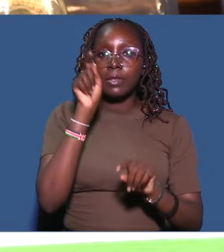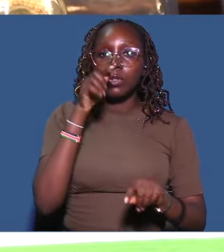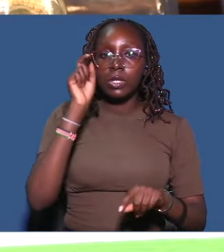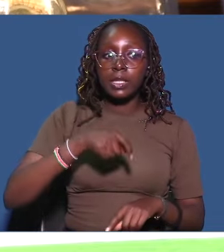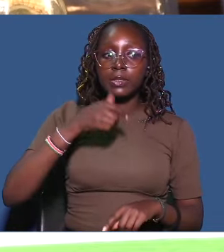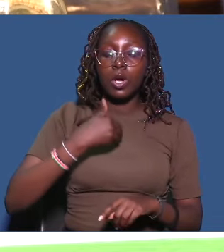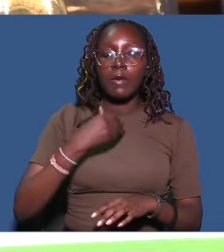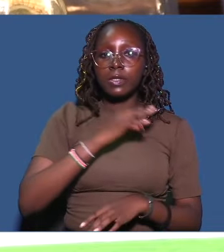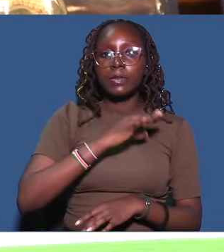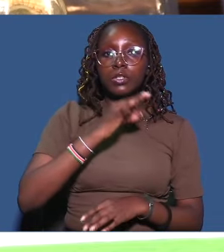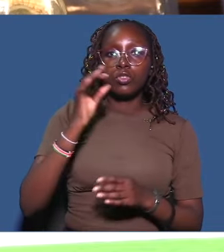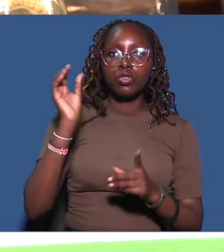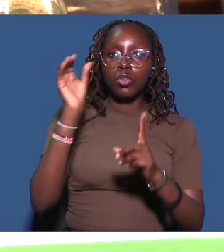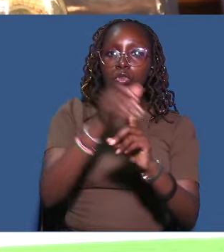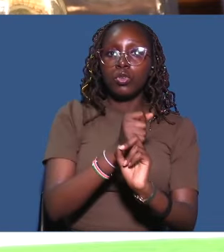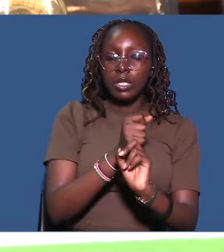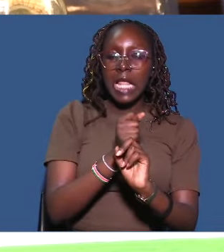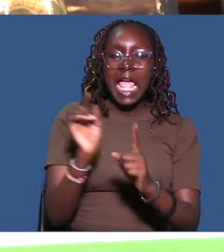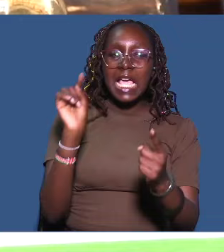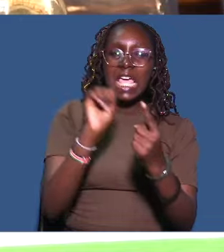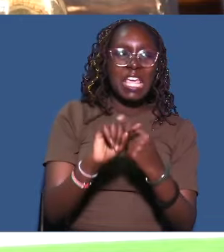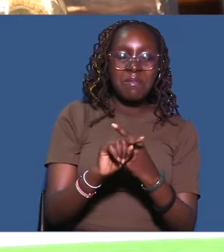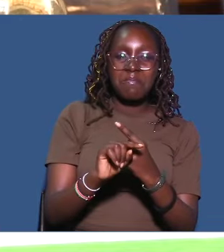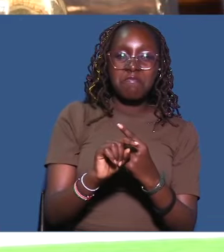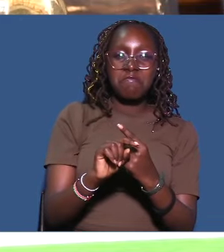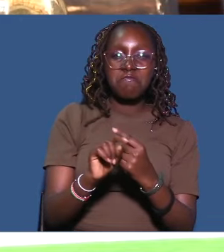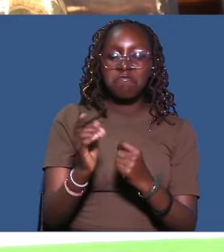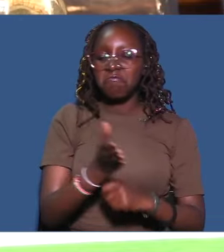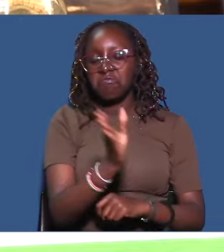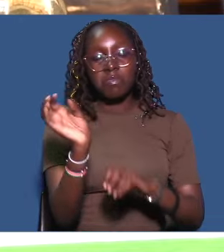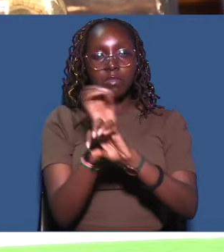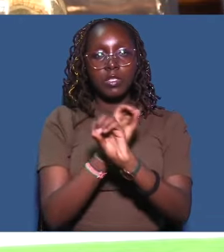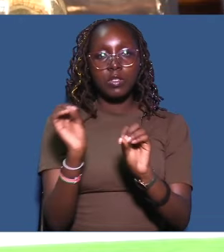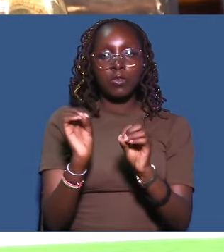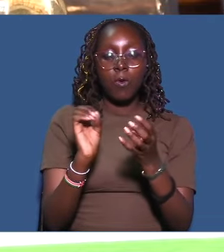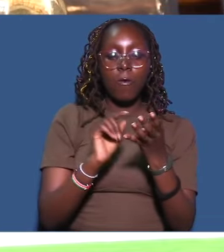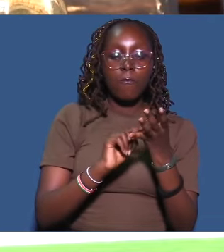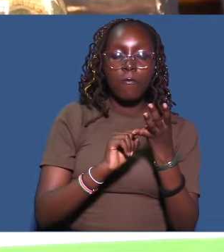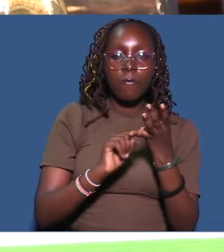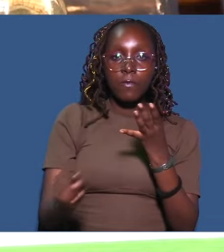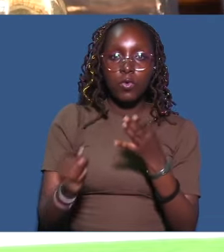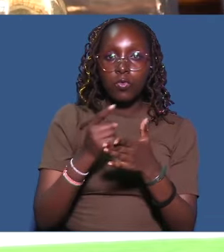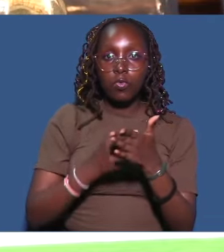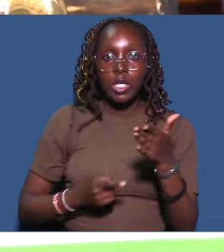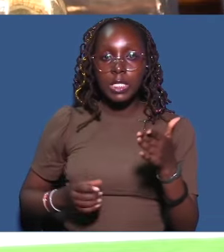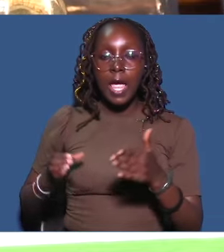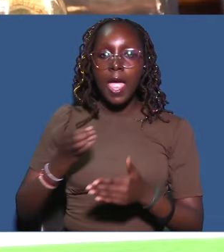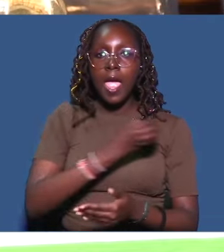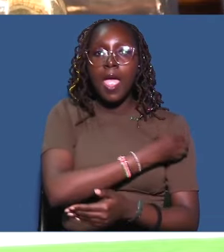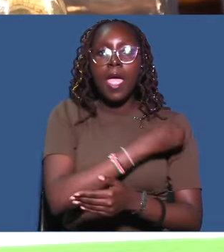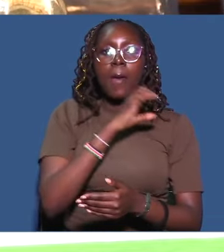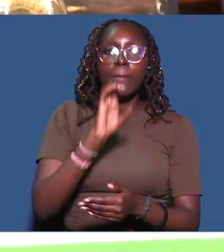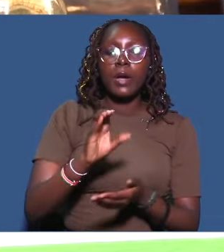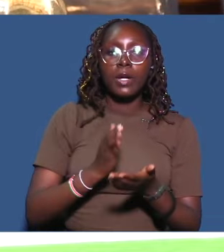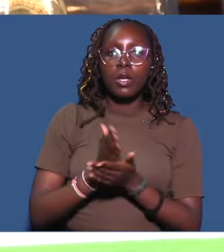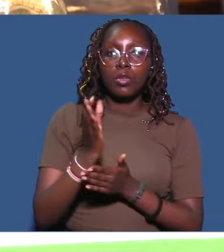aim aimlessly. You need to have a spiritual goal. And then lastly is empowered by the Spirit. As you